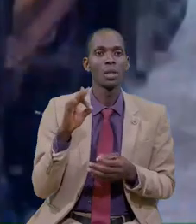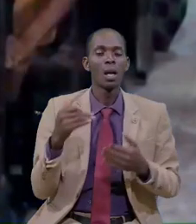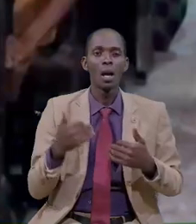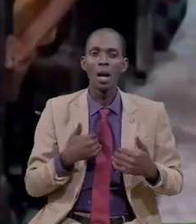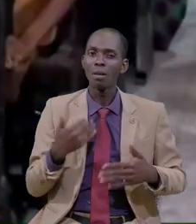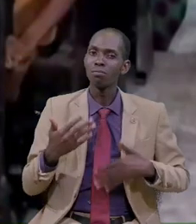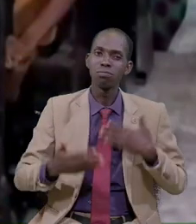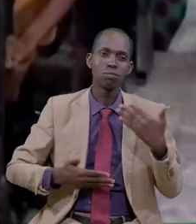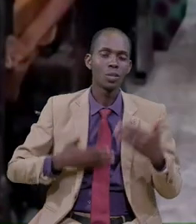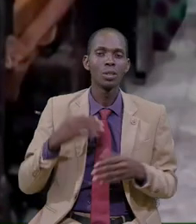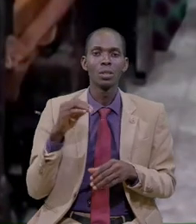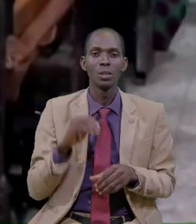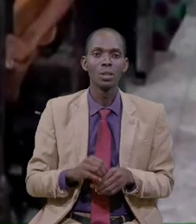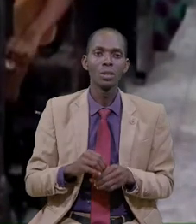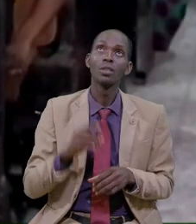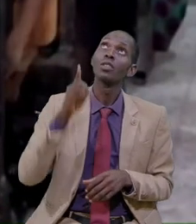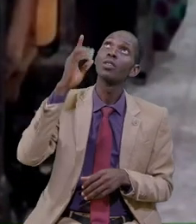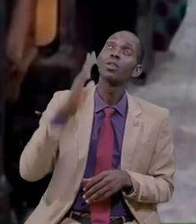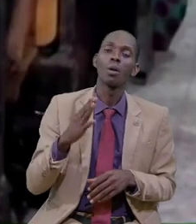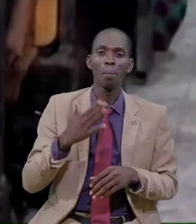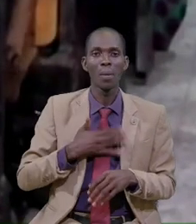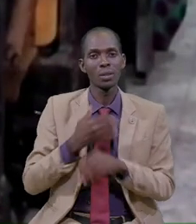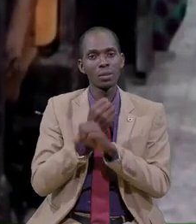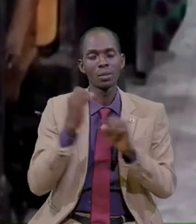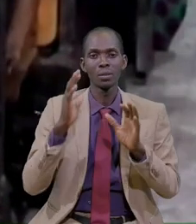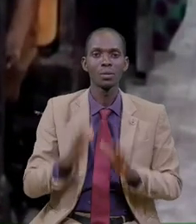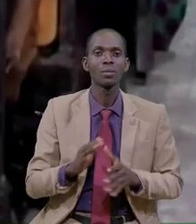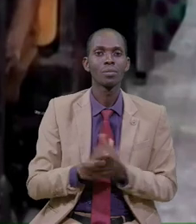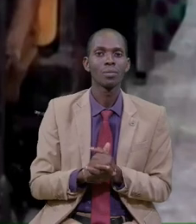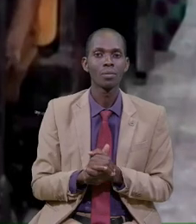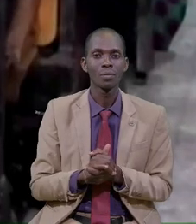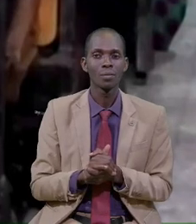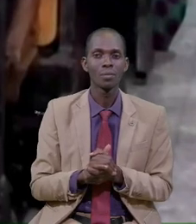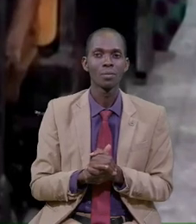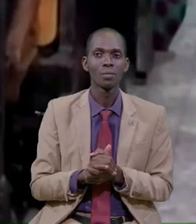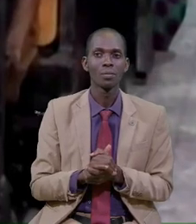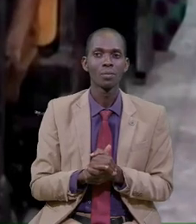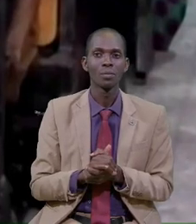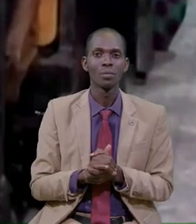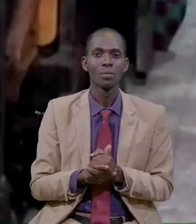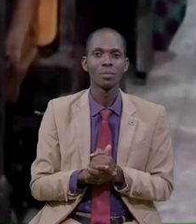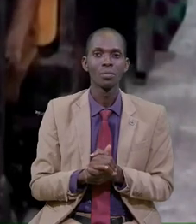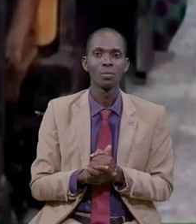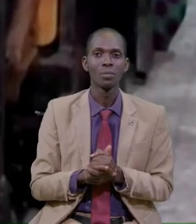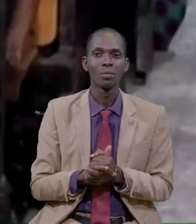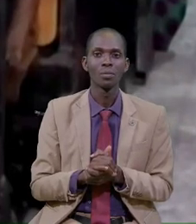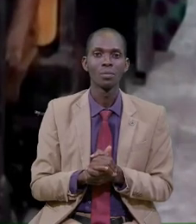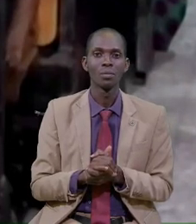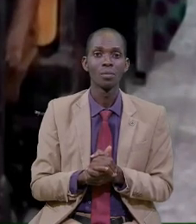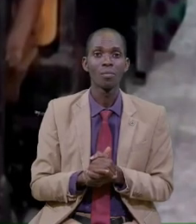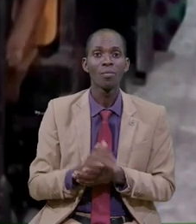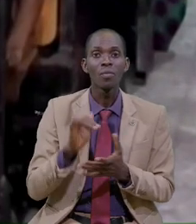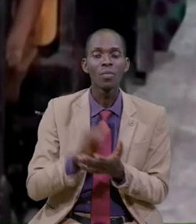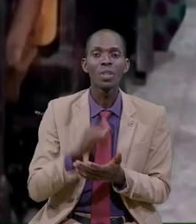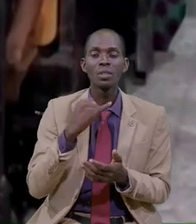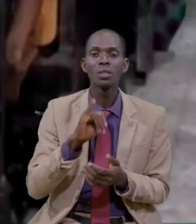rejoiced in God my Savior. Verset 47, Et mon esprit se réjouit en Dieu, that mon